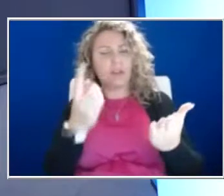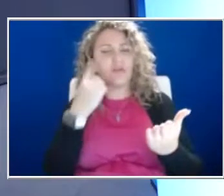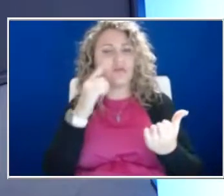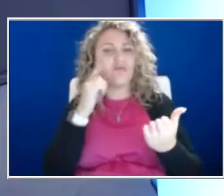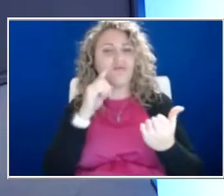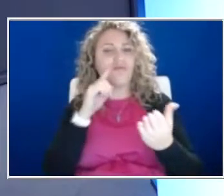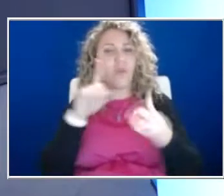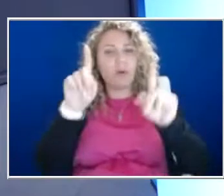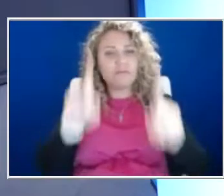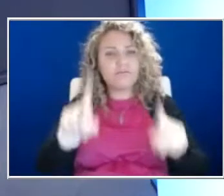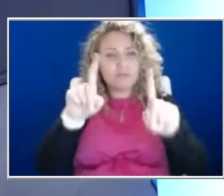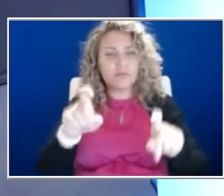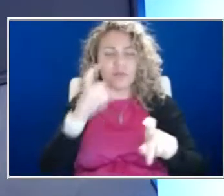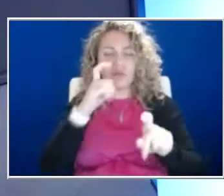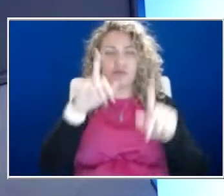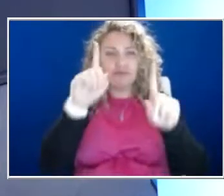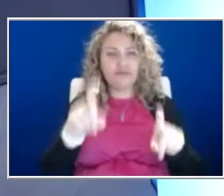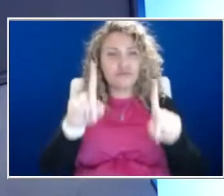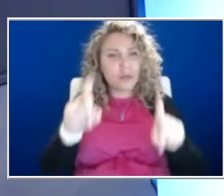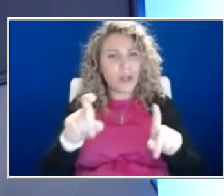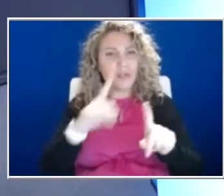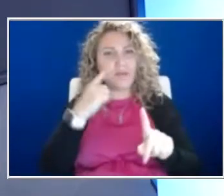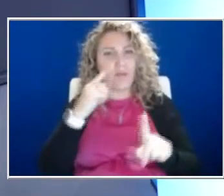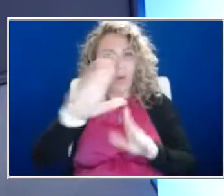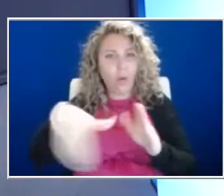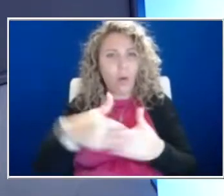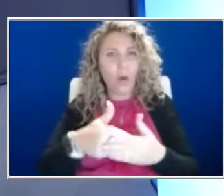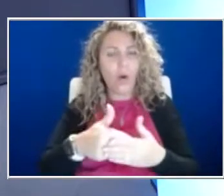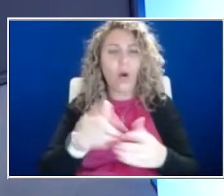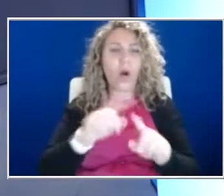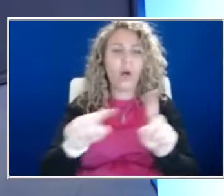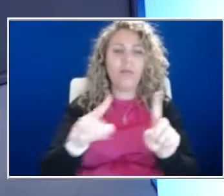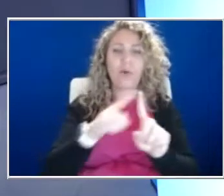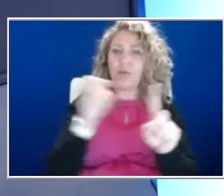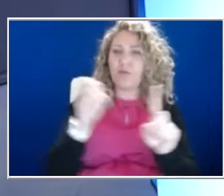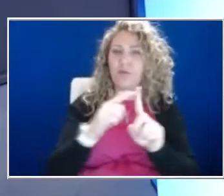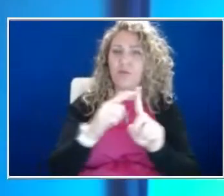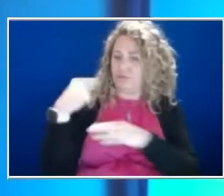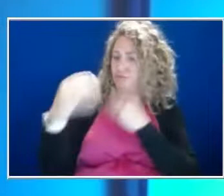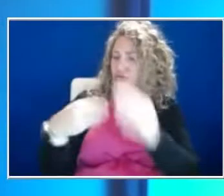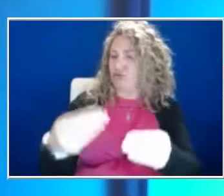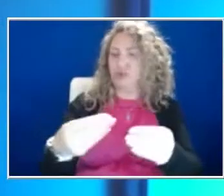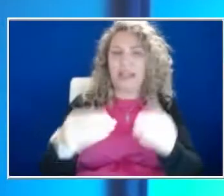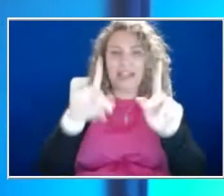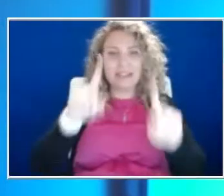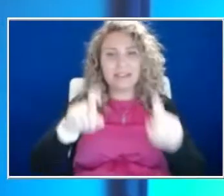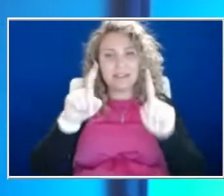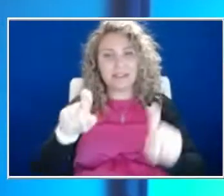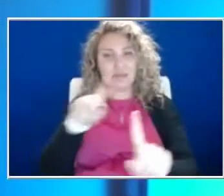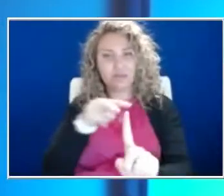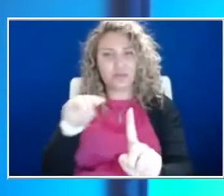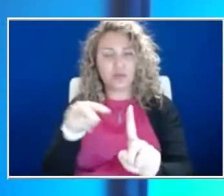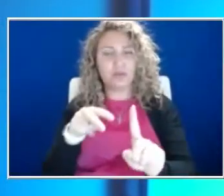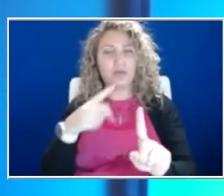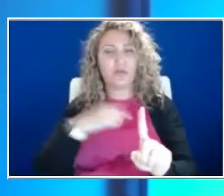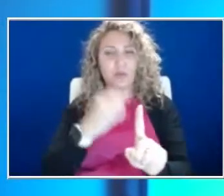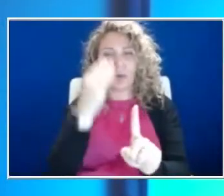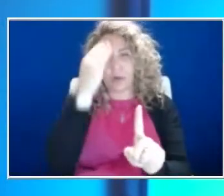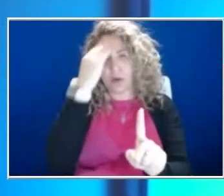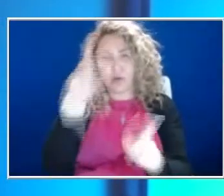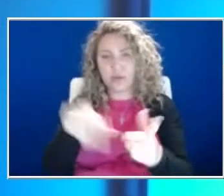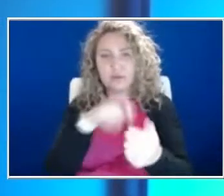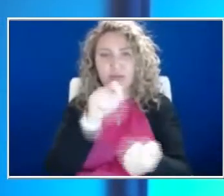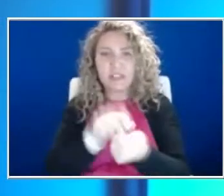all, but talk about that a bit. So from a genetic testing standpoint, we know that there are certain